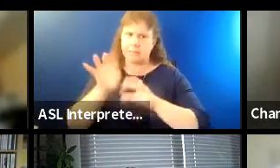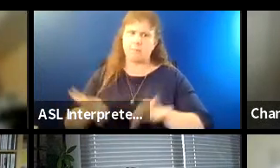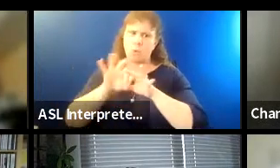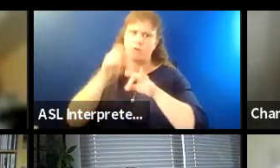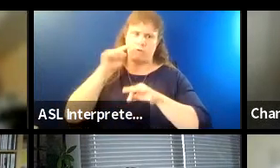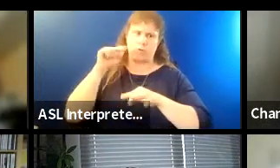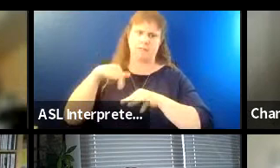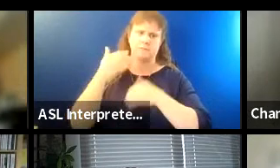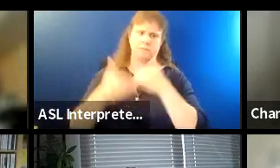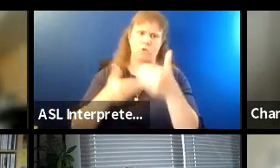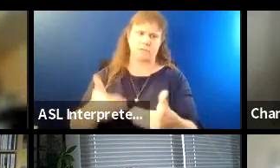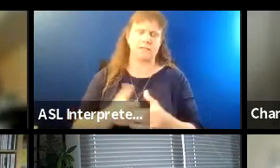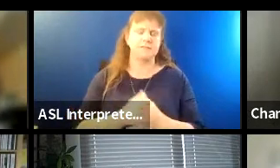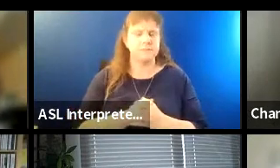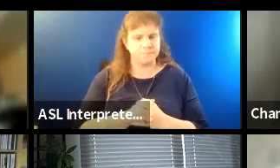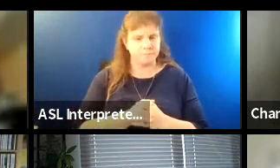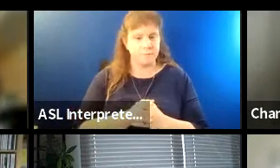say